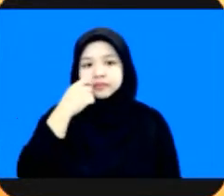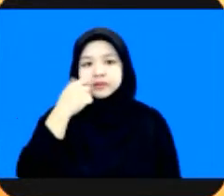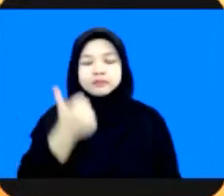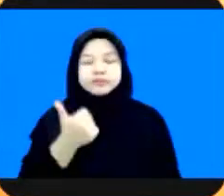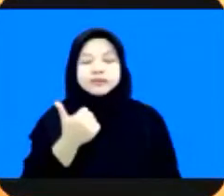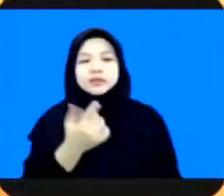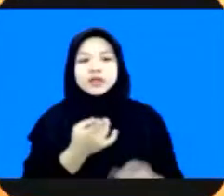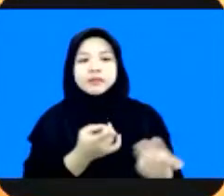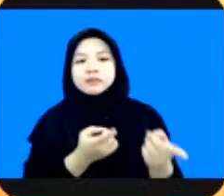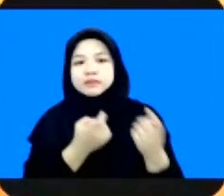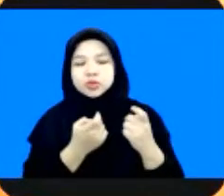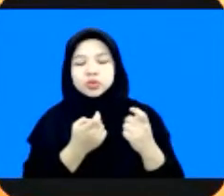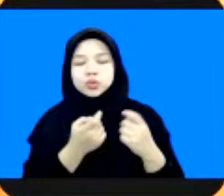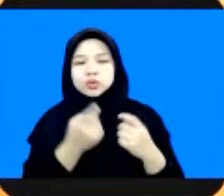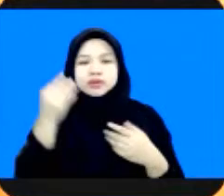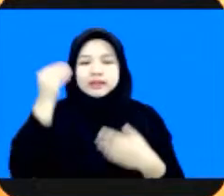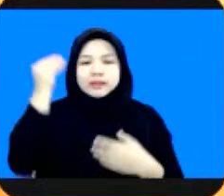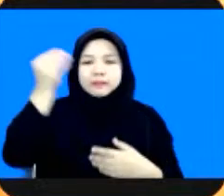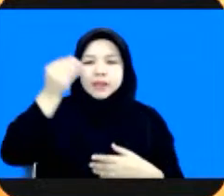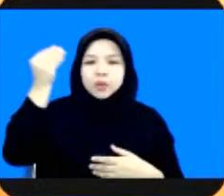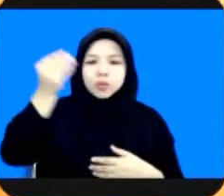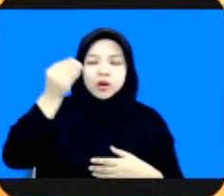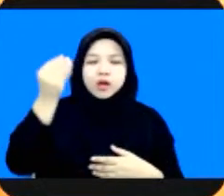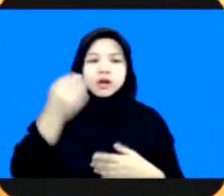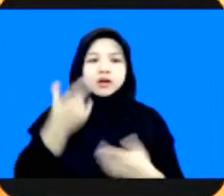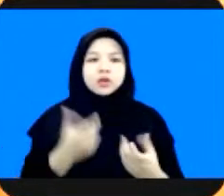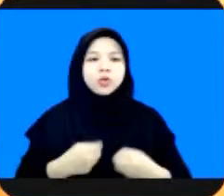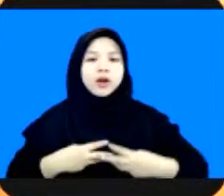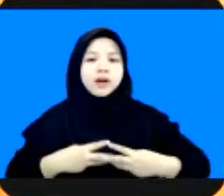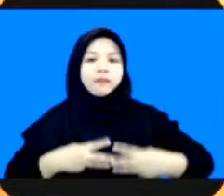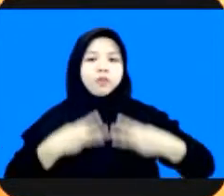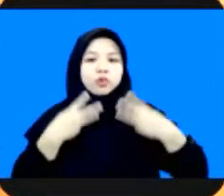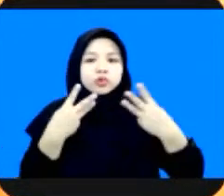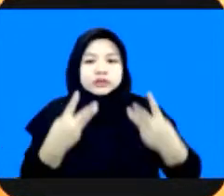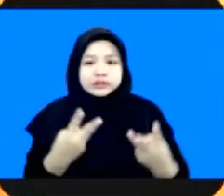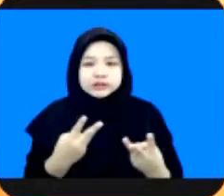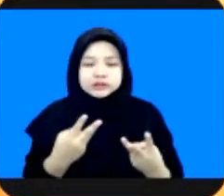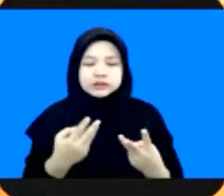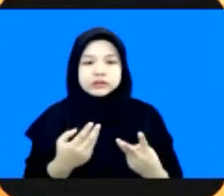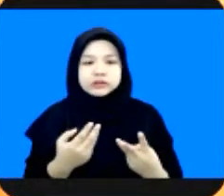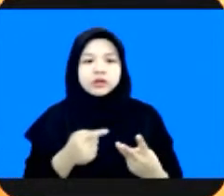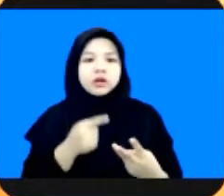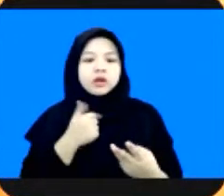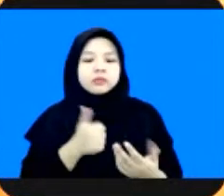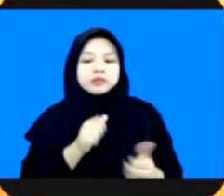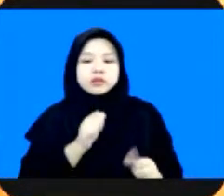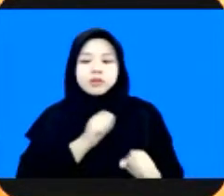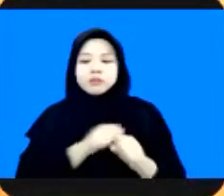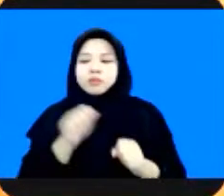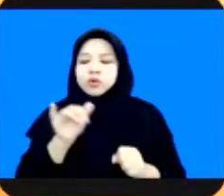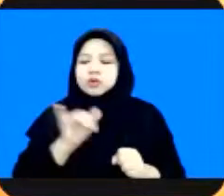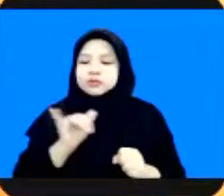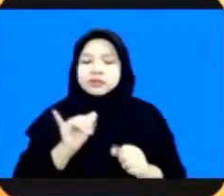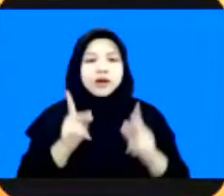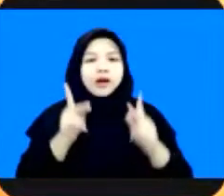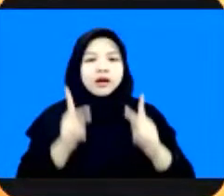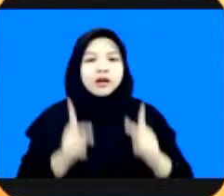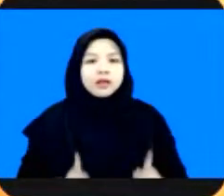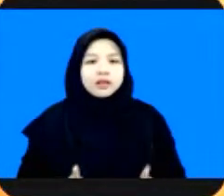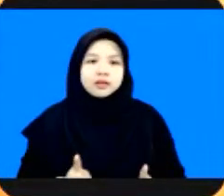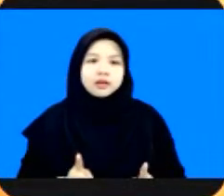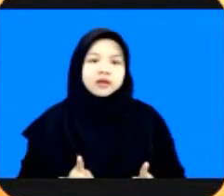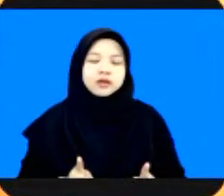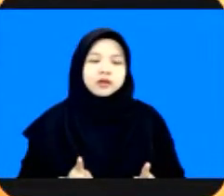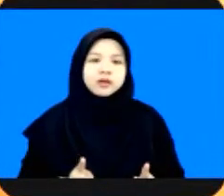kind of emotion should be considered as a characteristic of hoax, and for people to kind of try